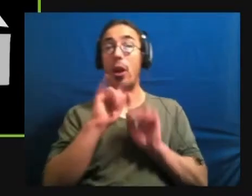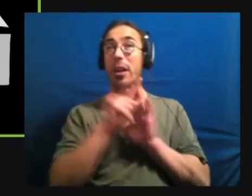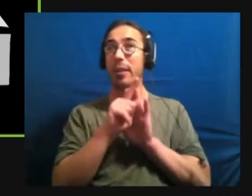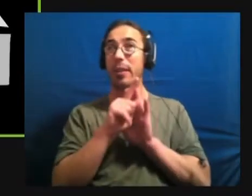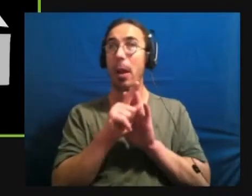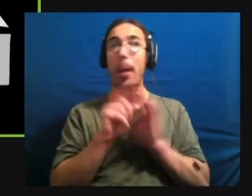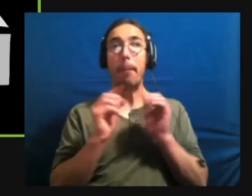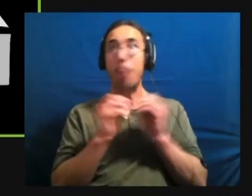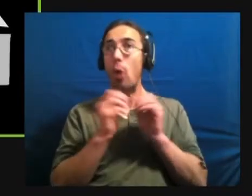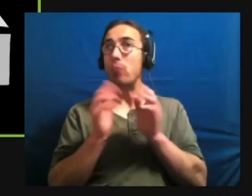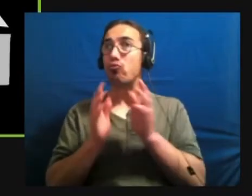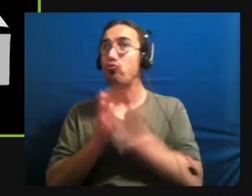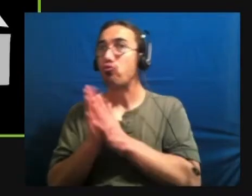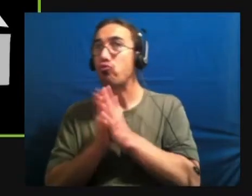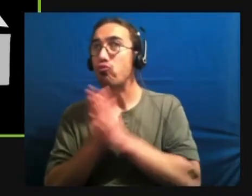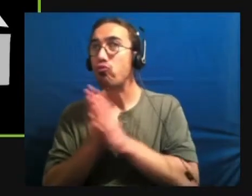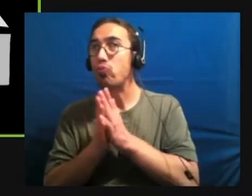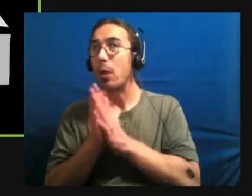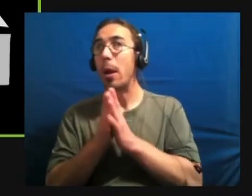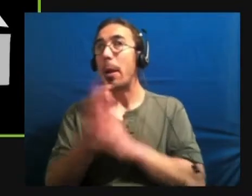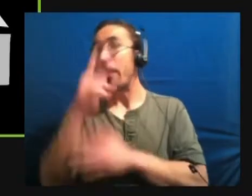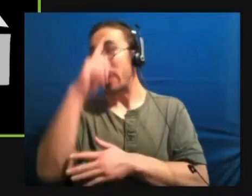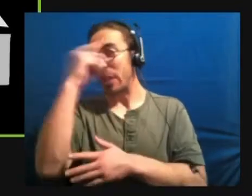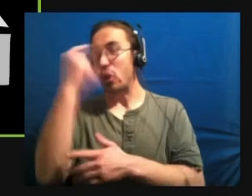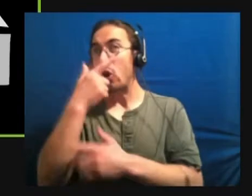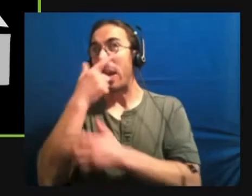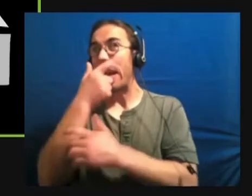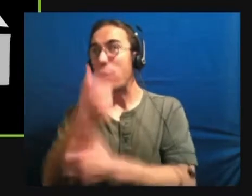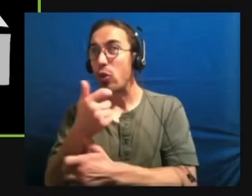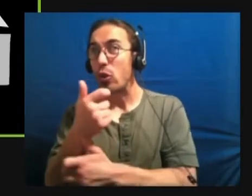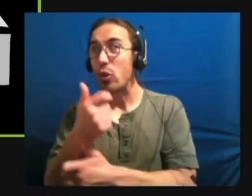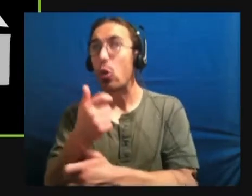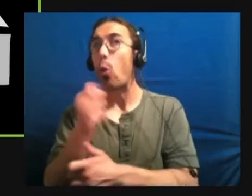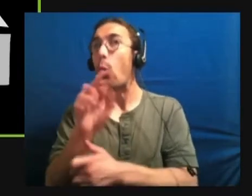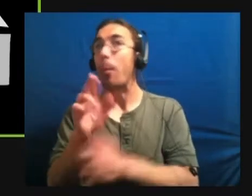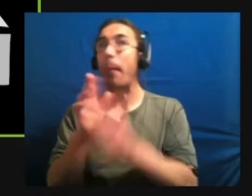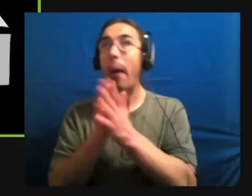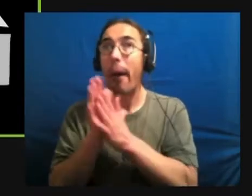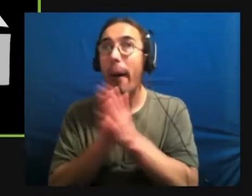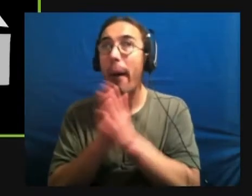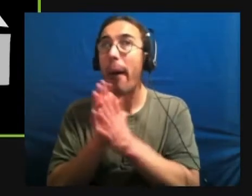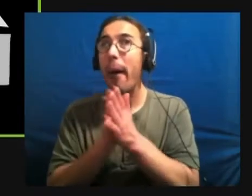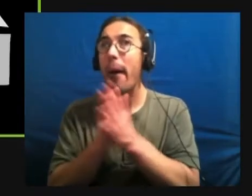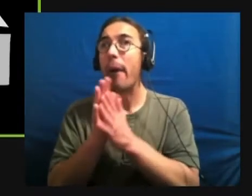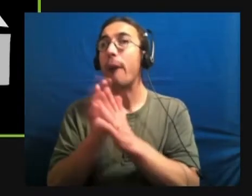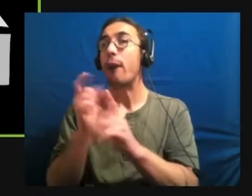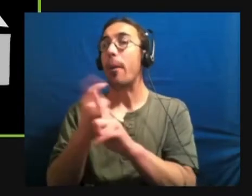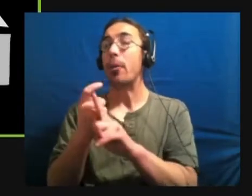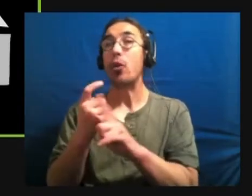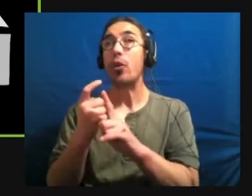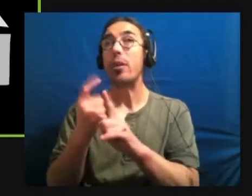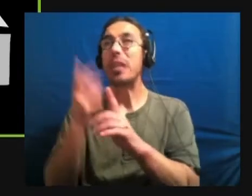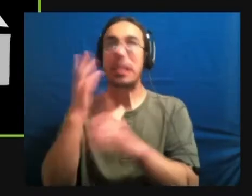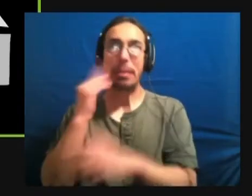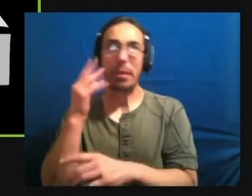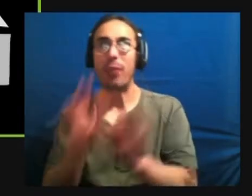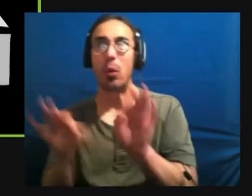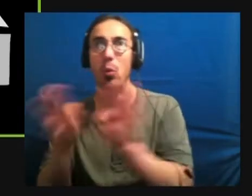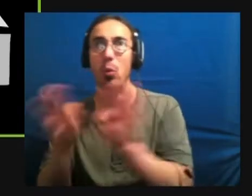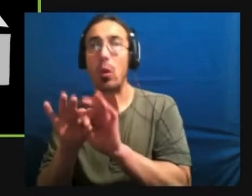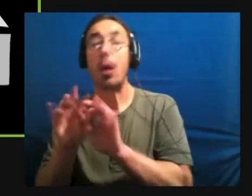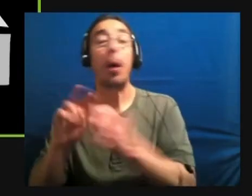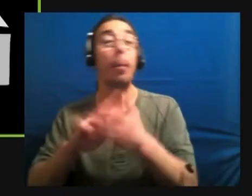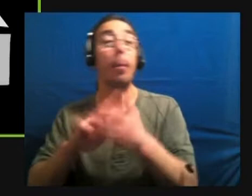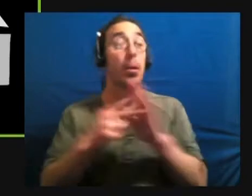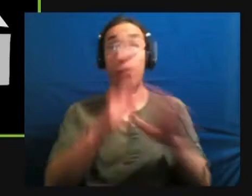driven by their interests and passions, their experiences, and their values. And that's not to say that